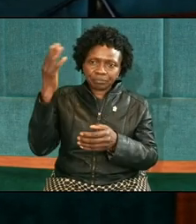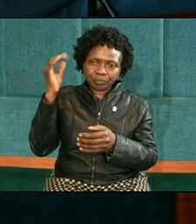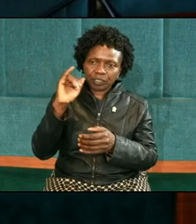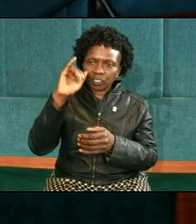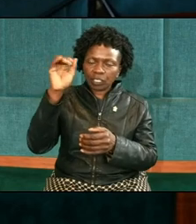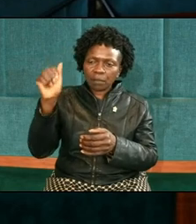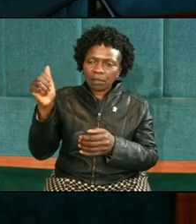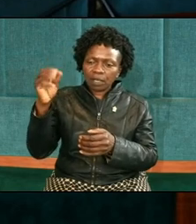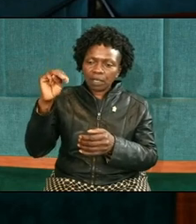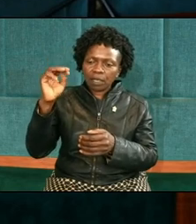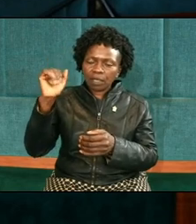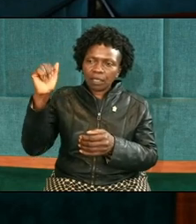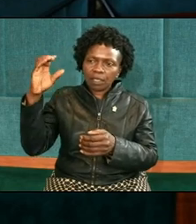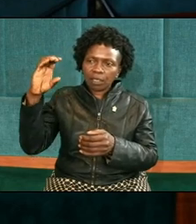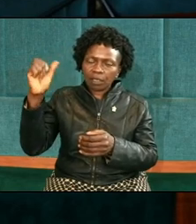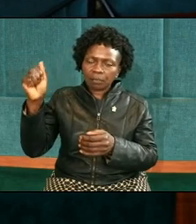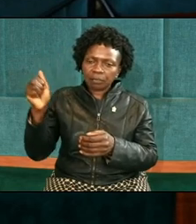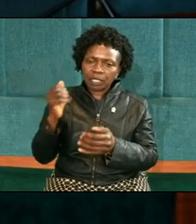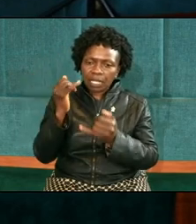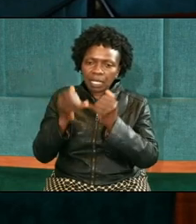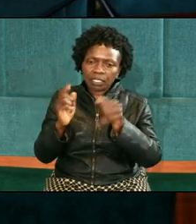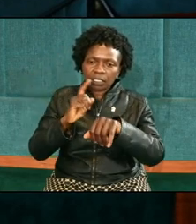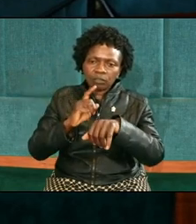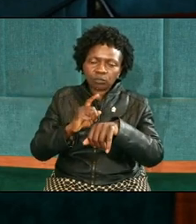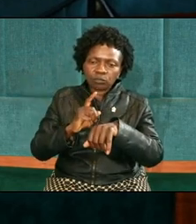And in the final week of the campaign,